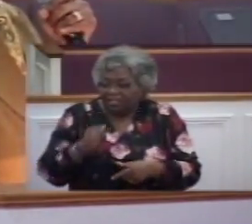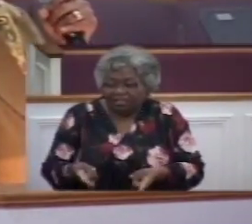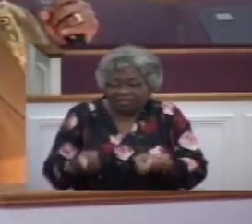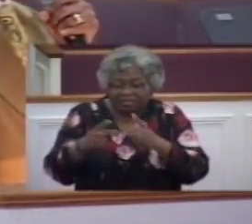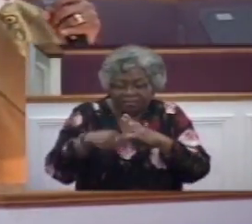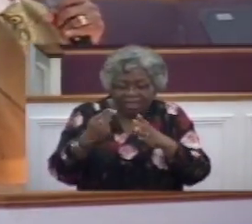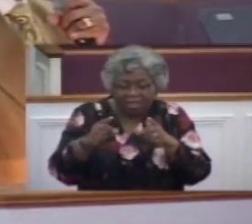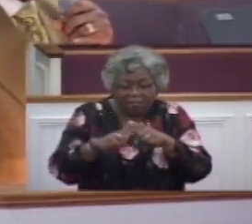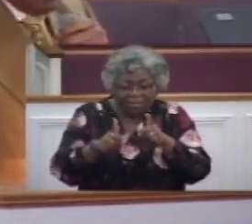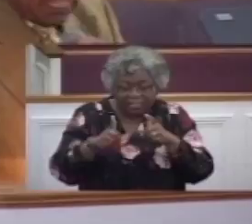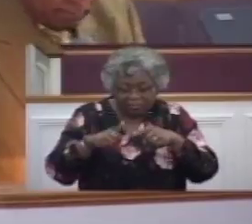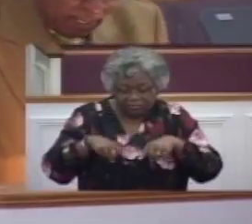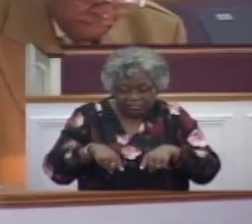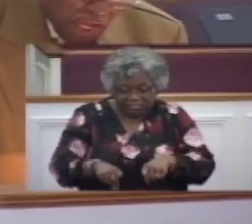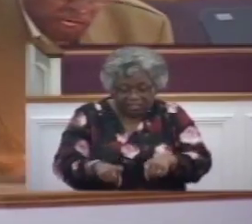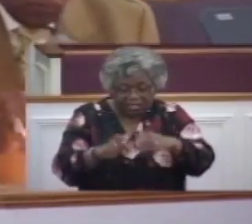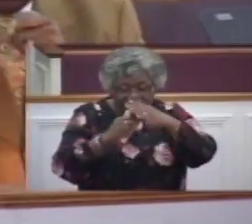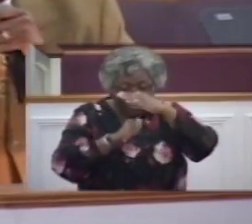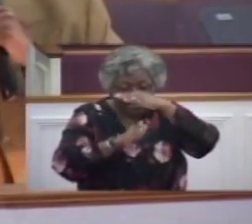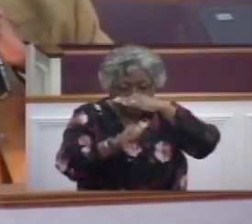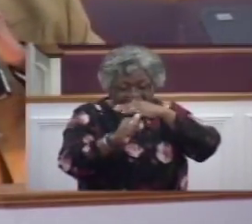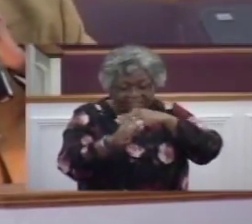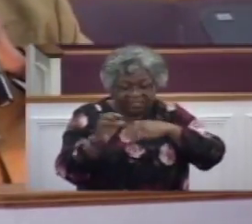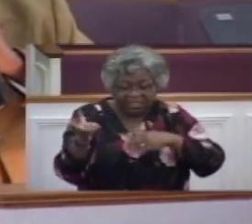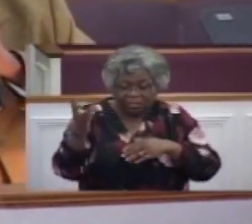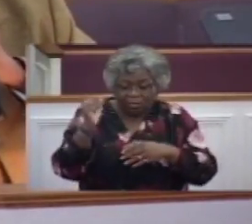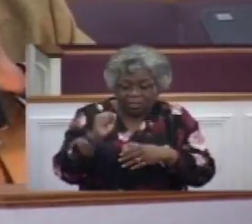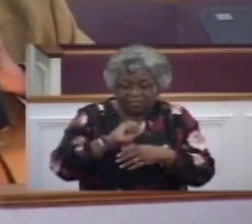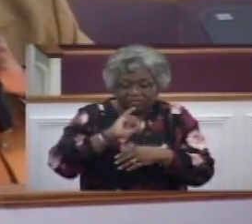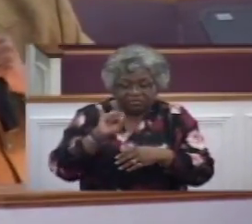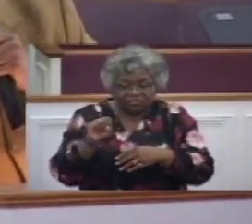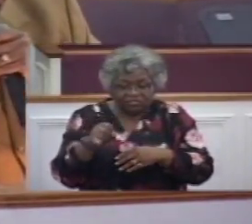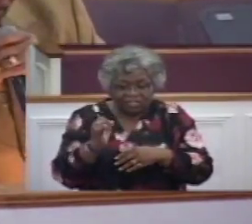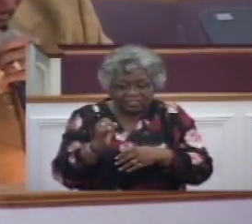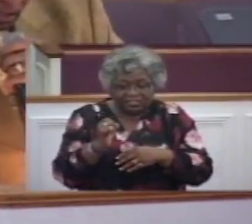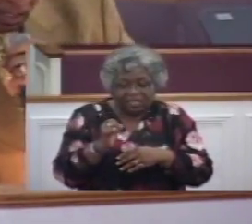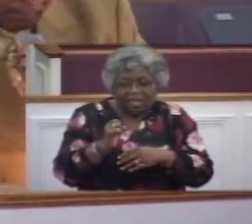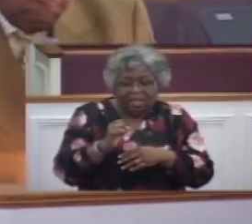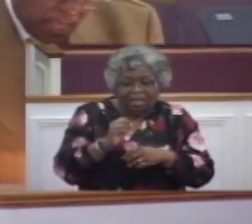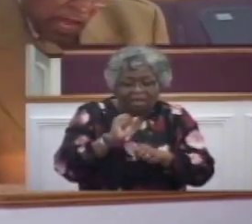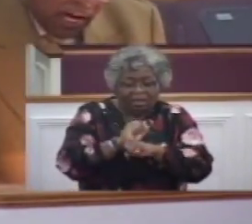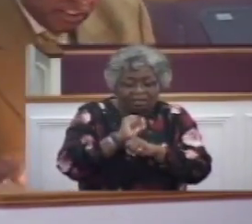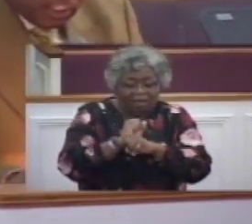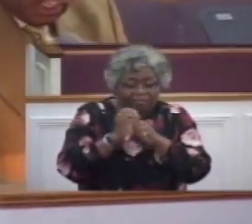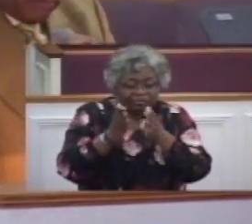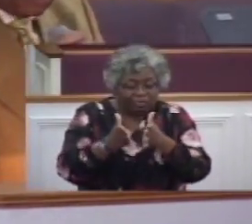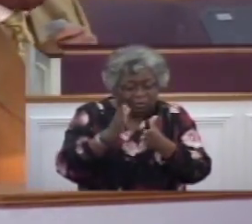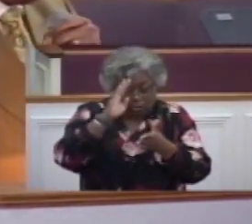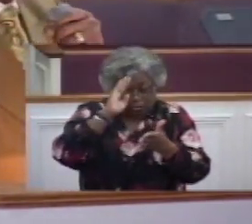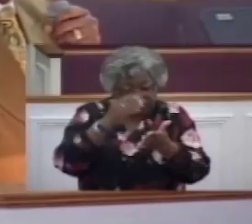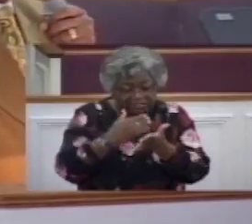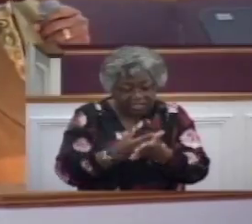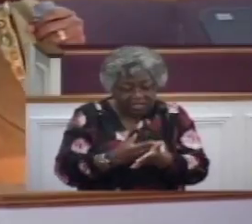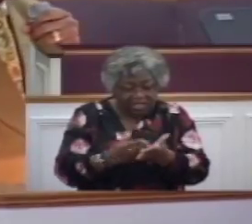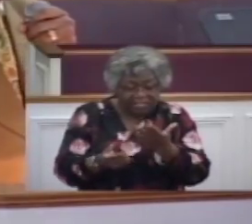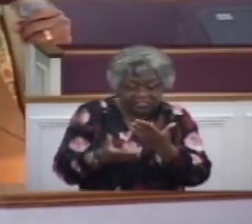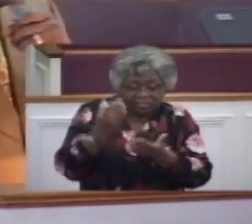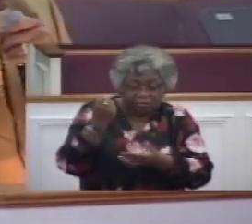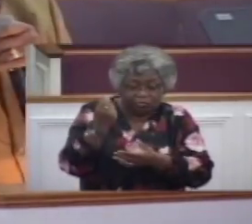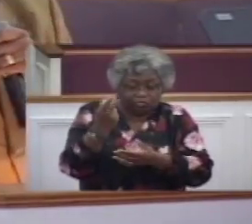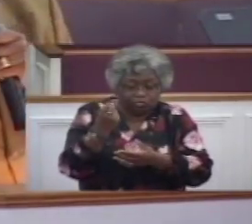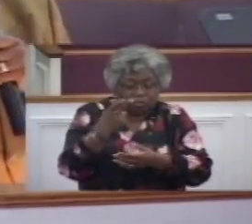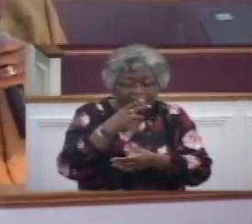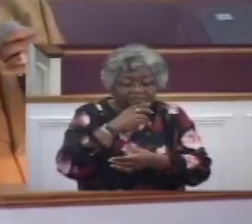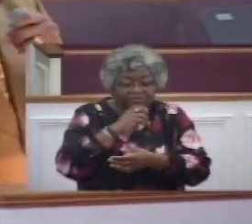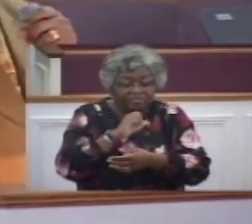but he was still in hiding. He was just a carpenter's son until he was about 12